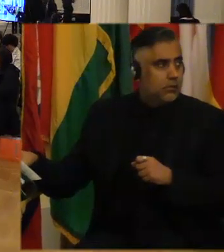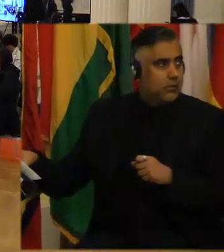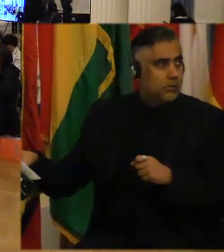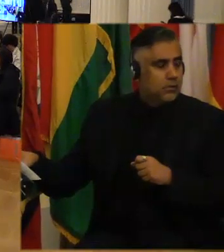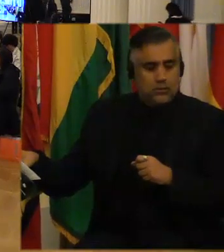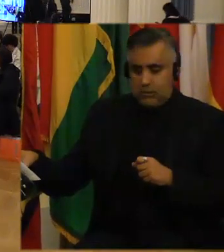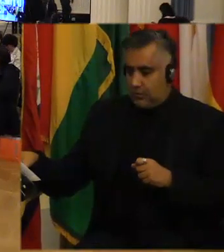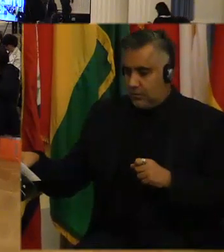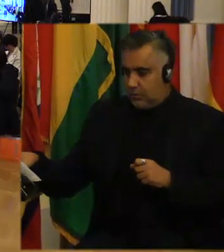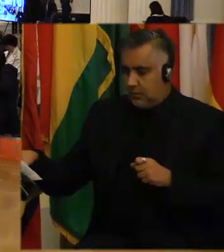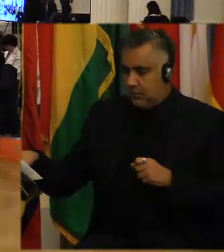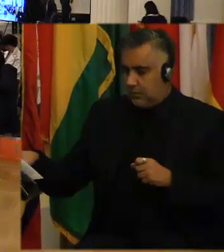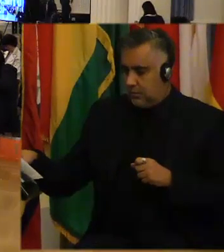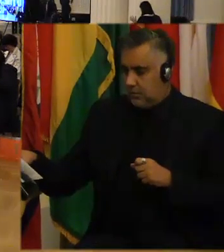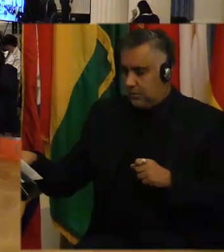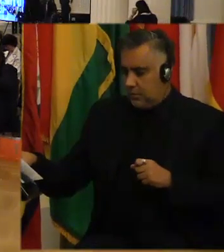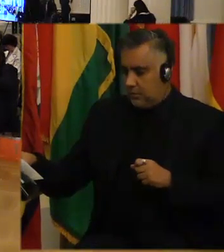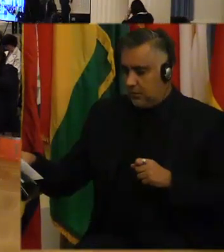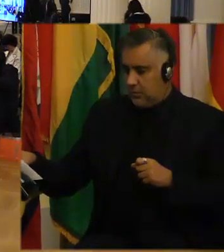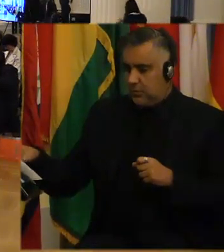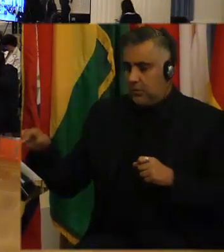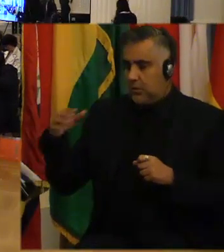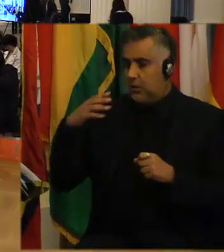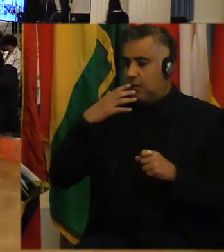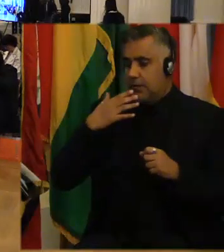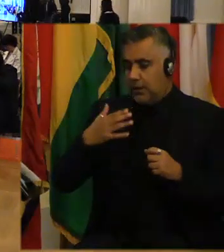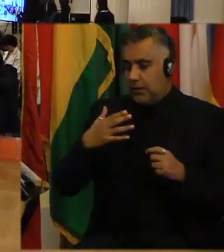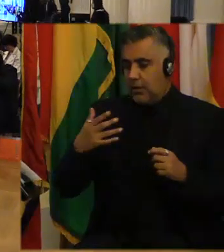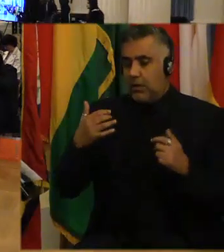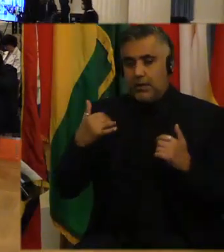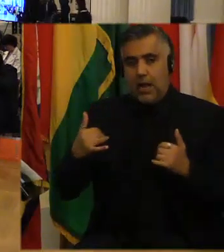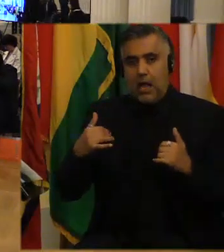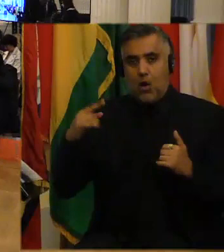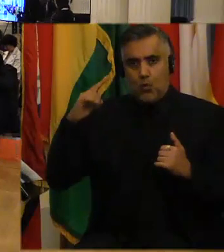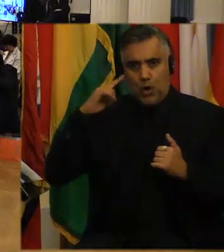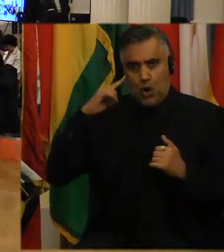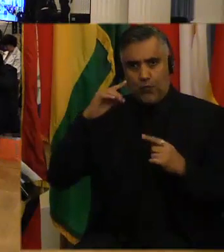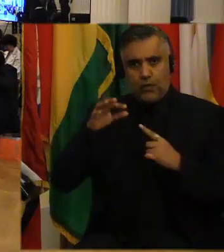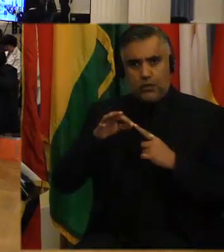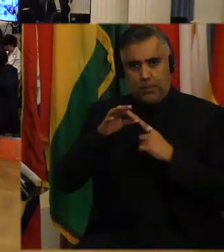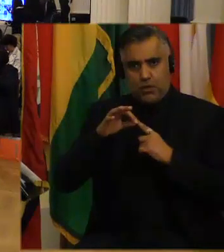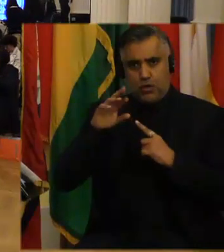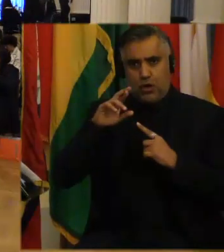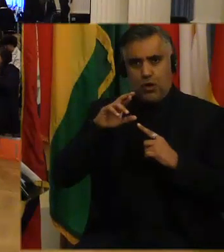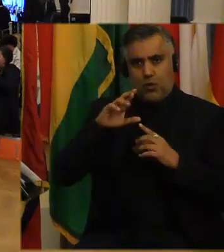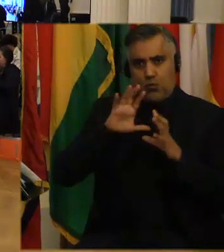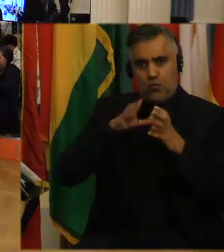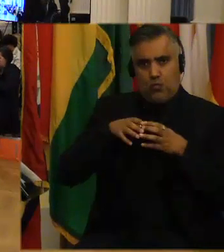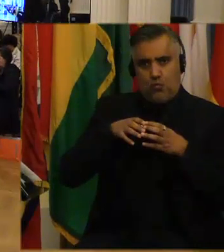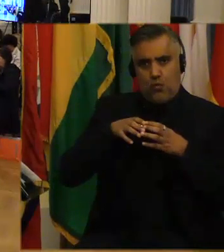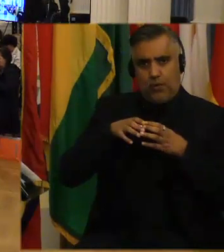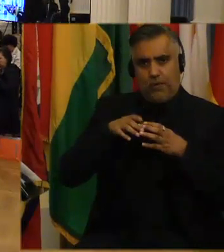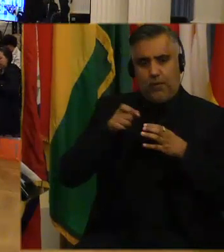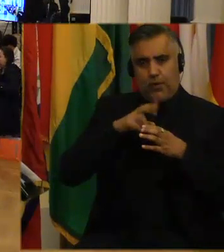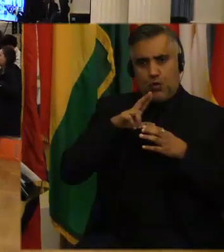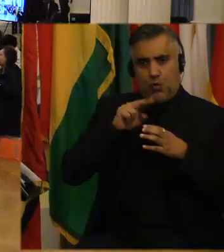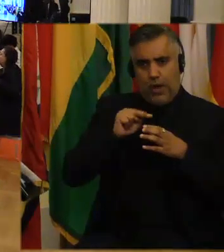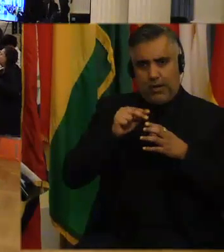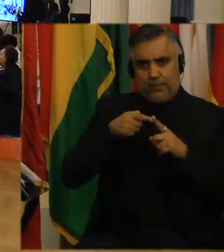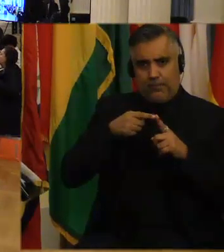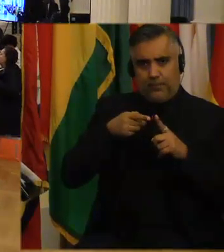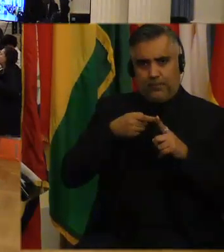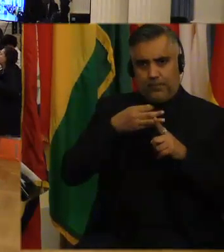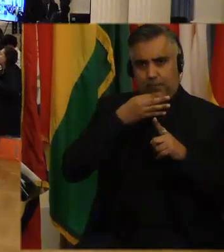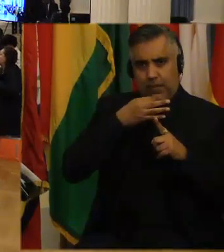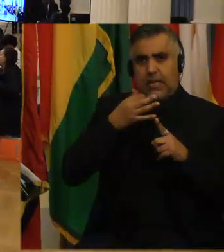Muy bien, gracias. Okay, well, thank you very much, Silvia. And we've heard now a little bit from the Special Rapporteur from the UN in a global context, a little bit about